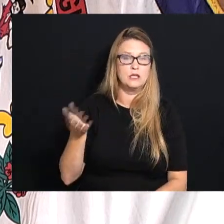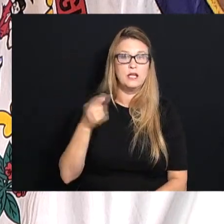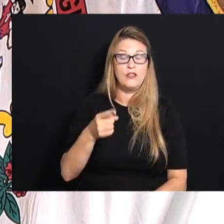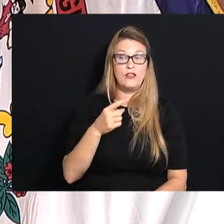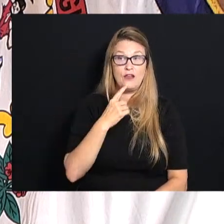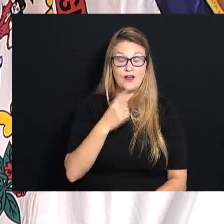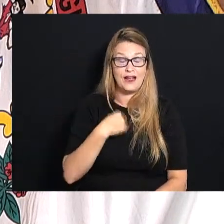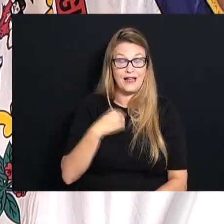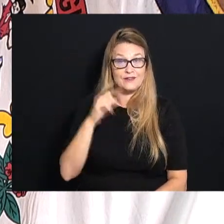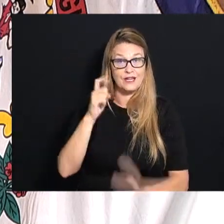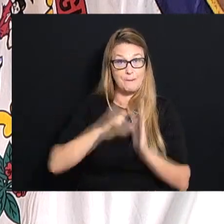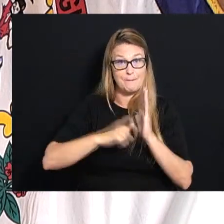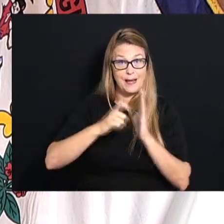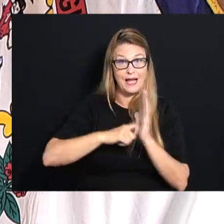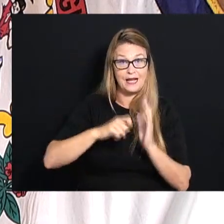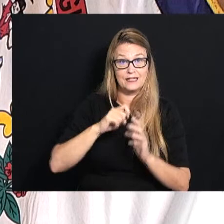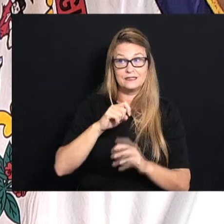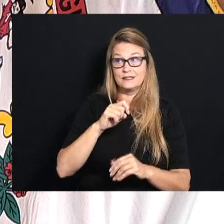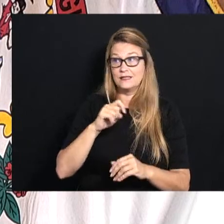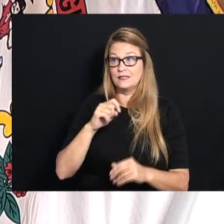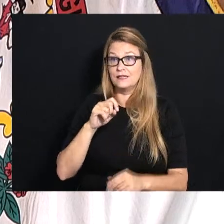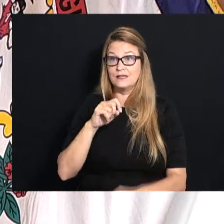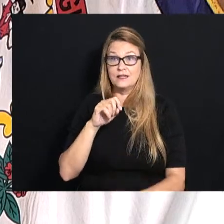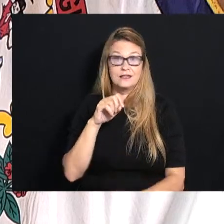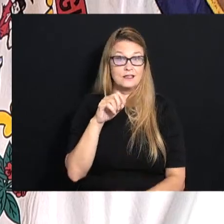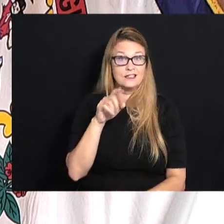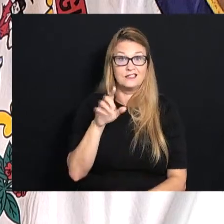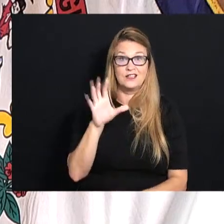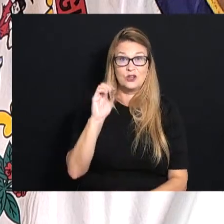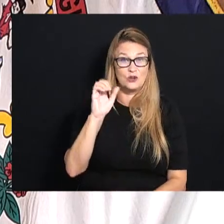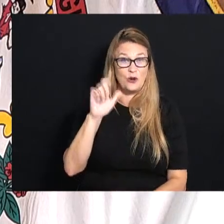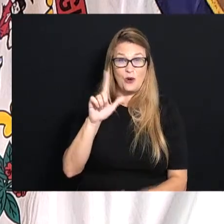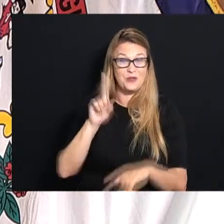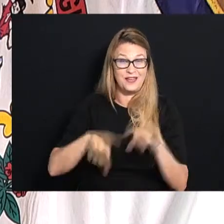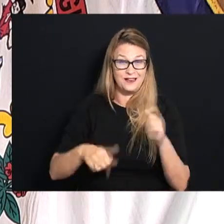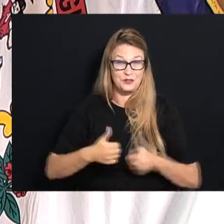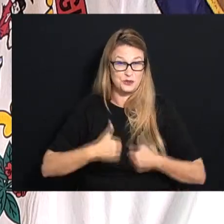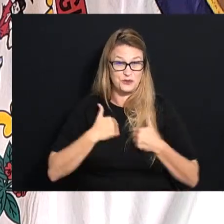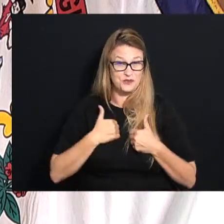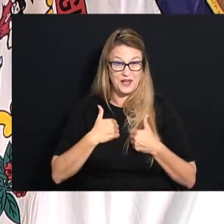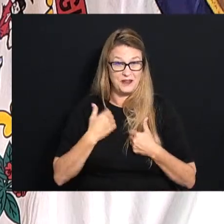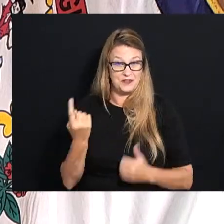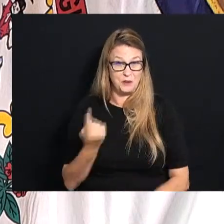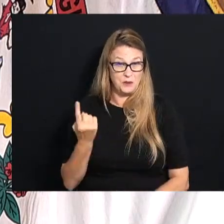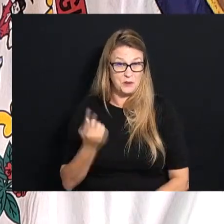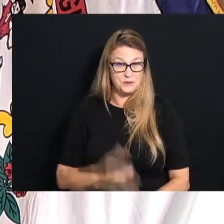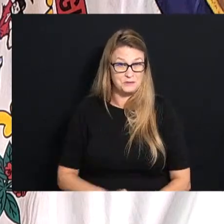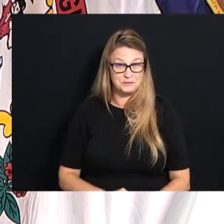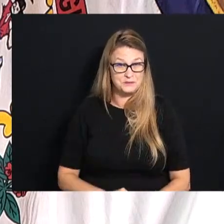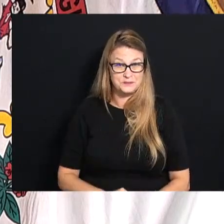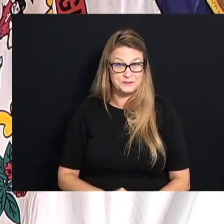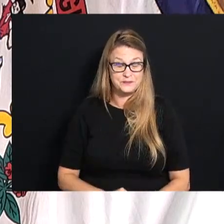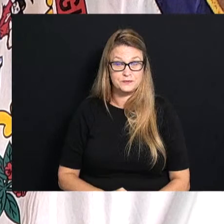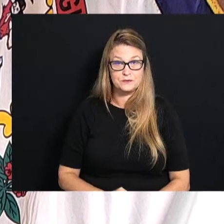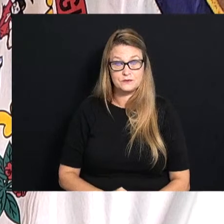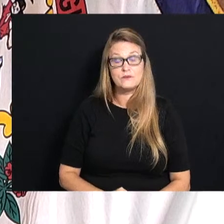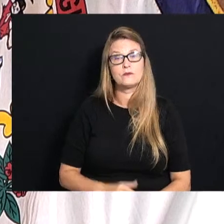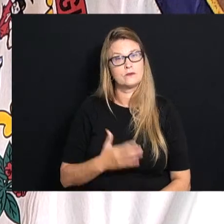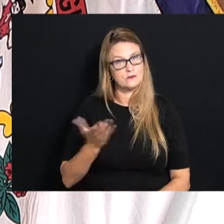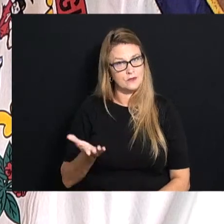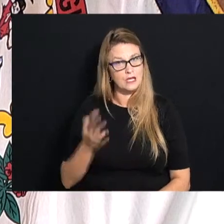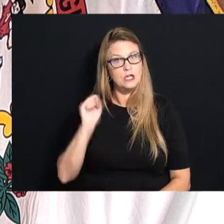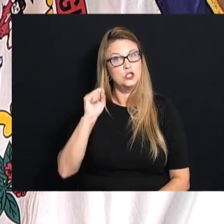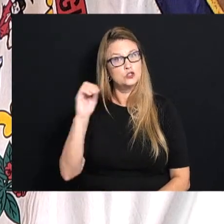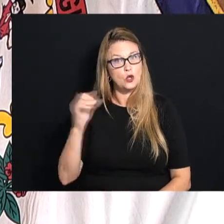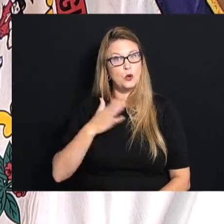or 32 or 40-inch seam of coal, they won't be able to make it. Now, so what